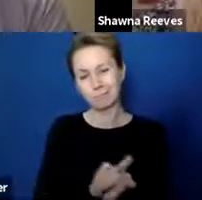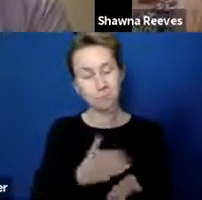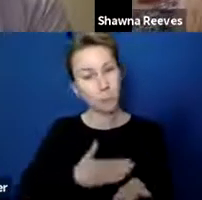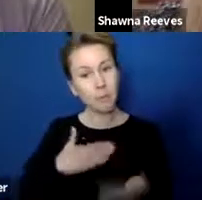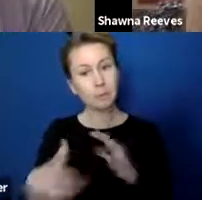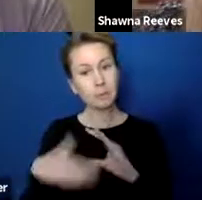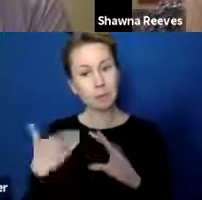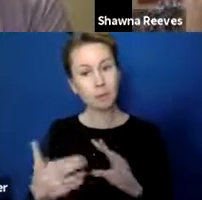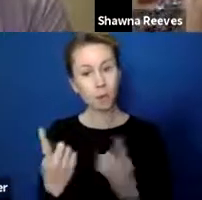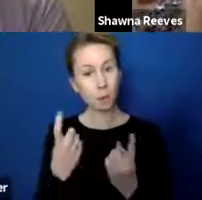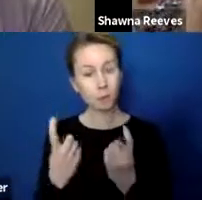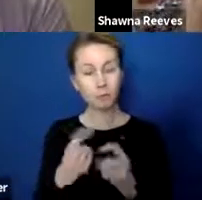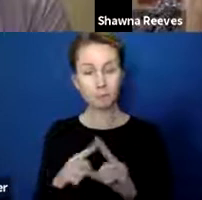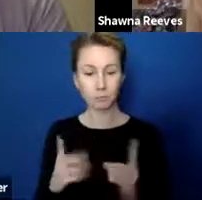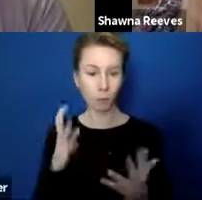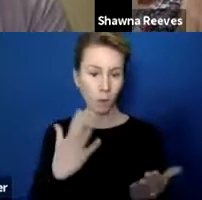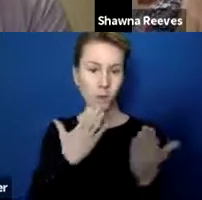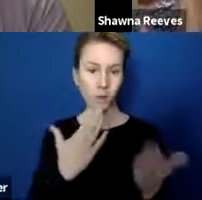at